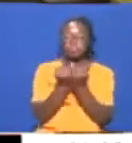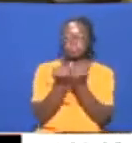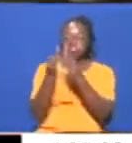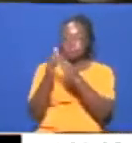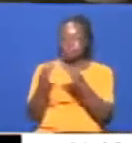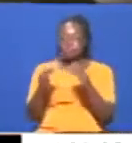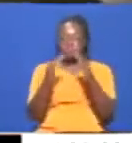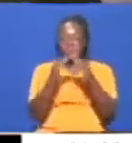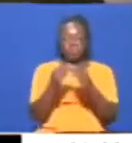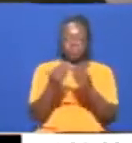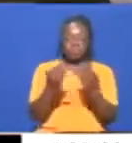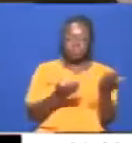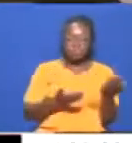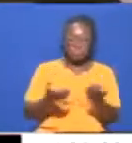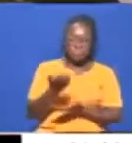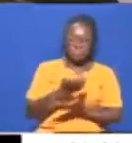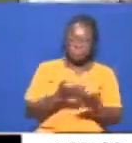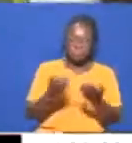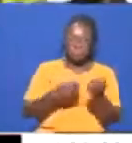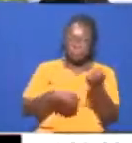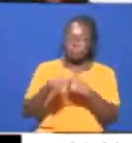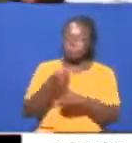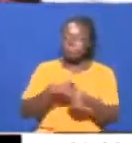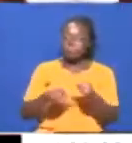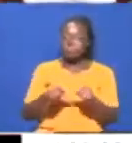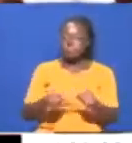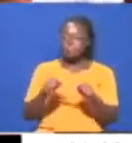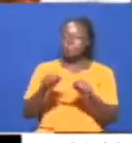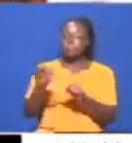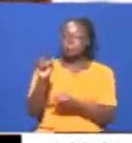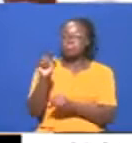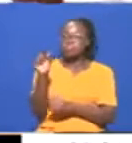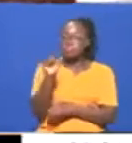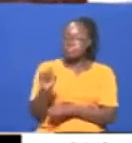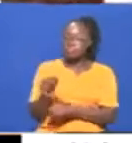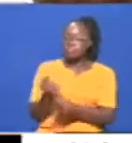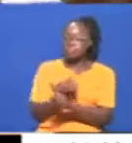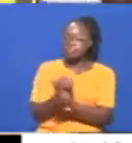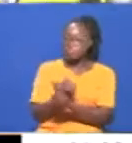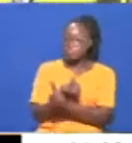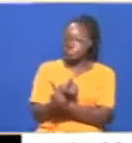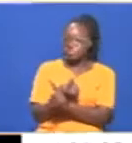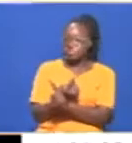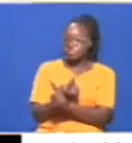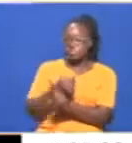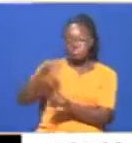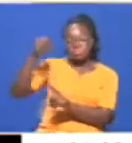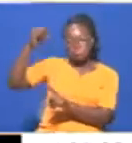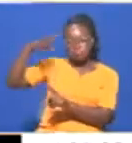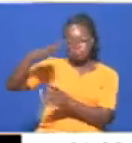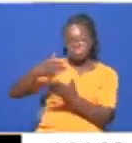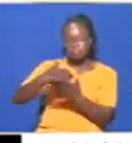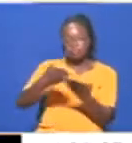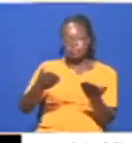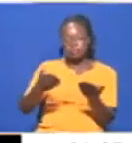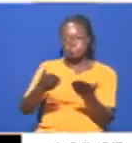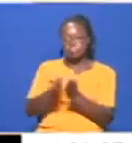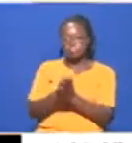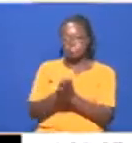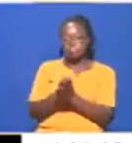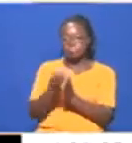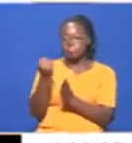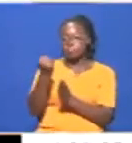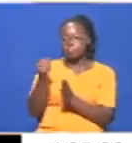economic activities in various areas. The target facilities to be electrified have been placed in 5 lots